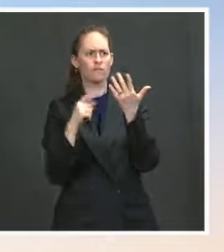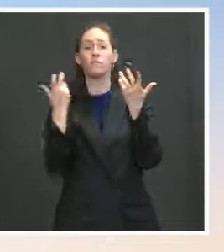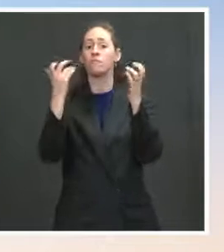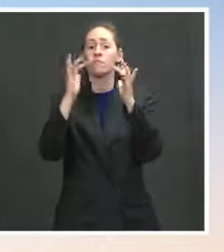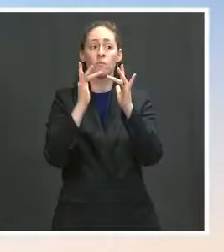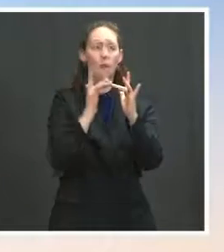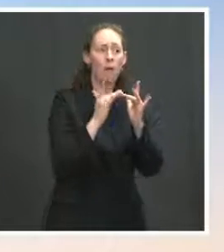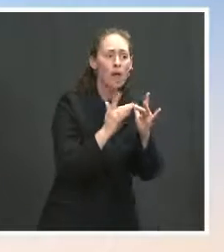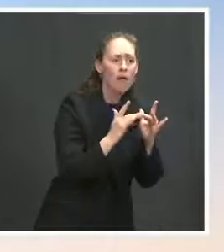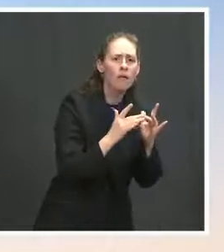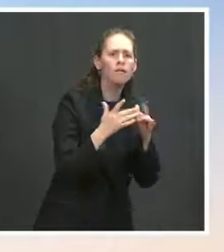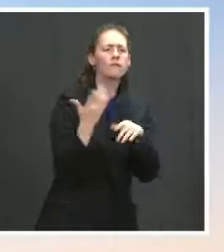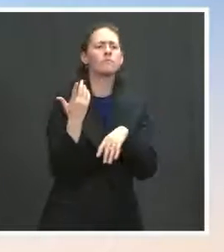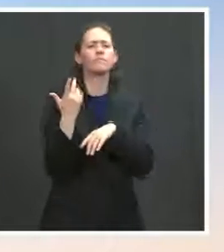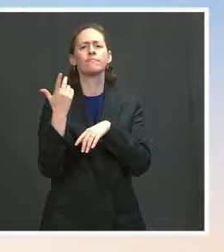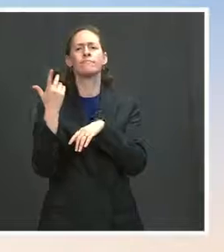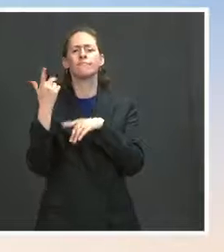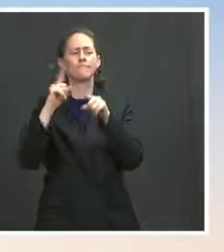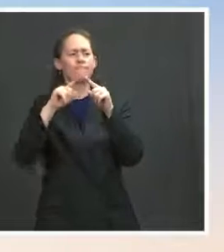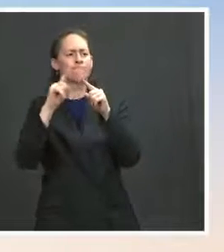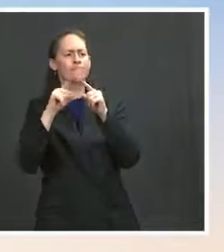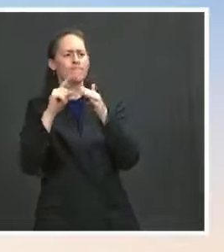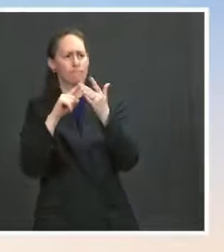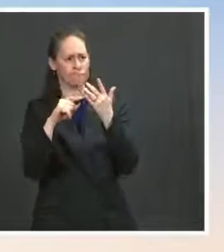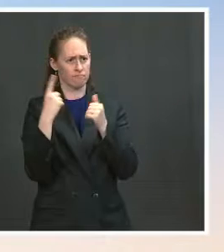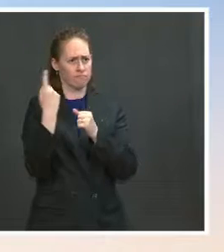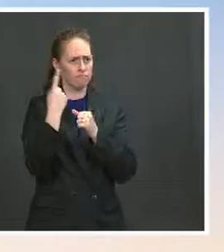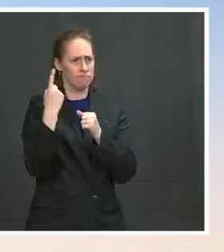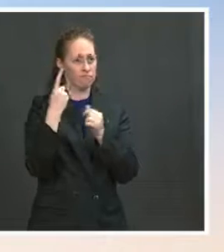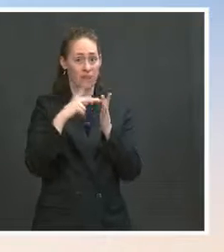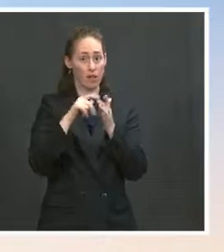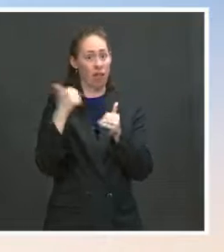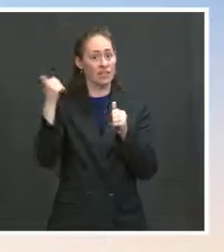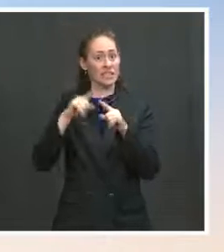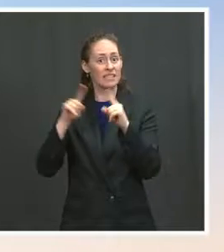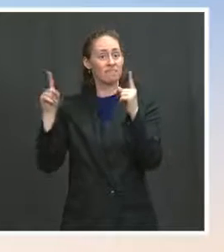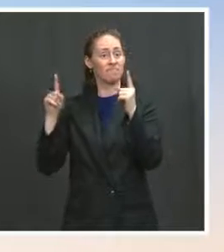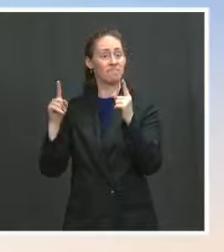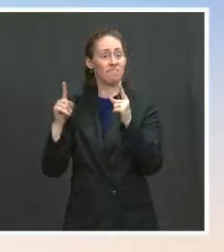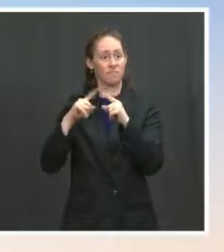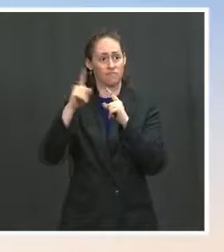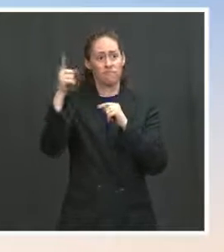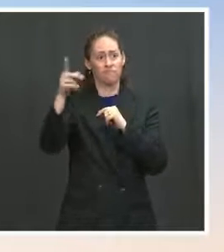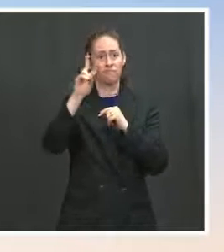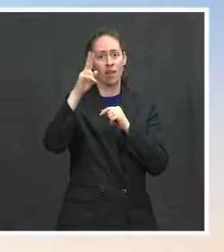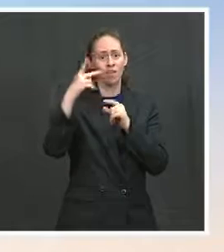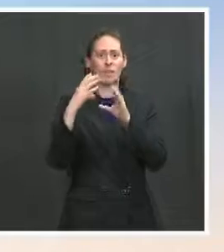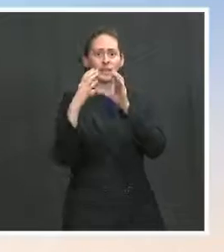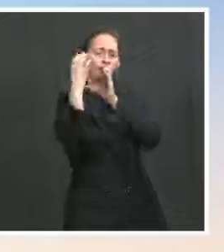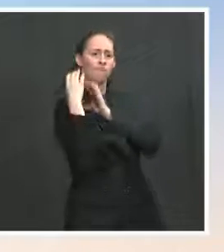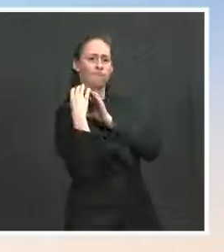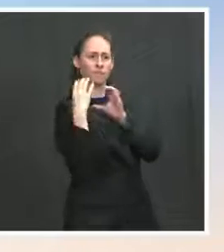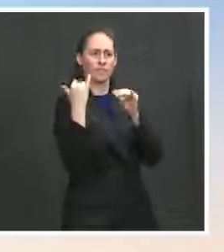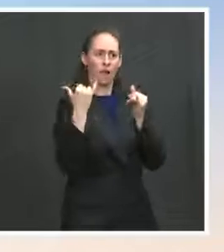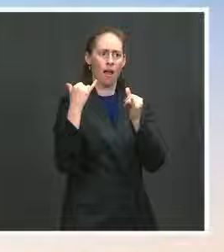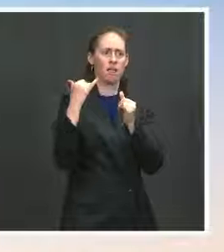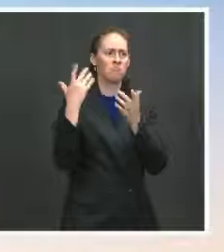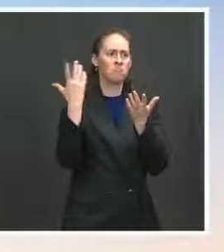unions. Should we expect any other major additions to Vice President Harris's portfolio in the coming months, let me say, by the end of the